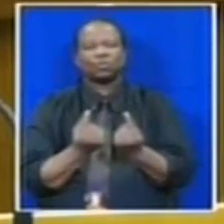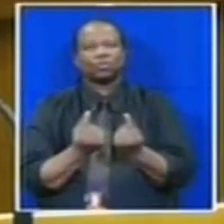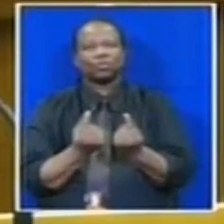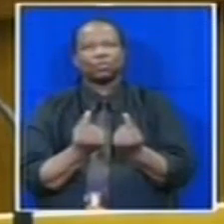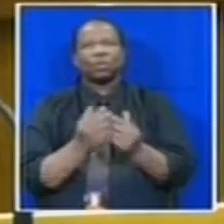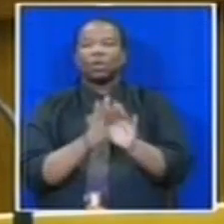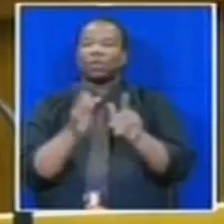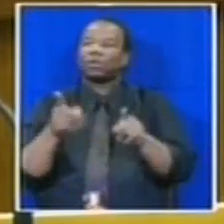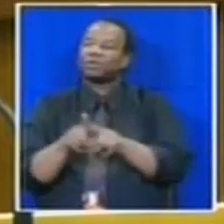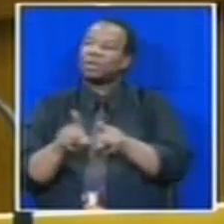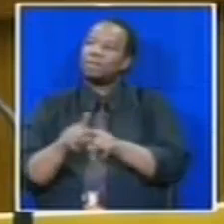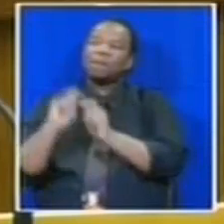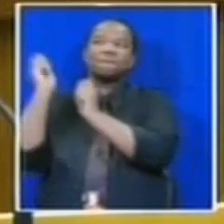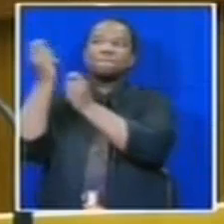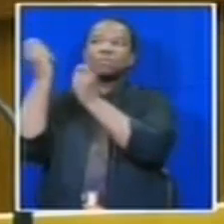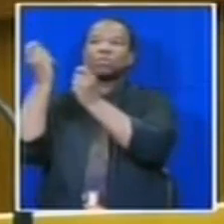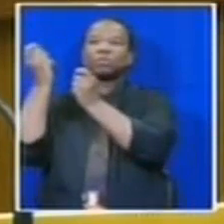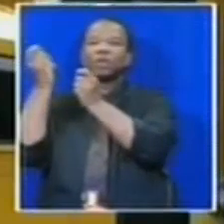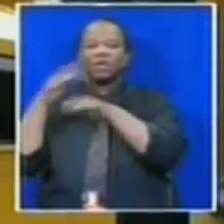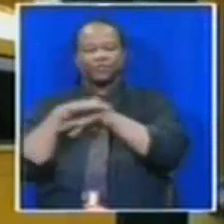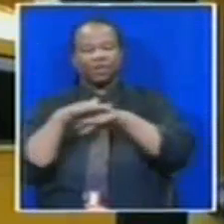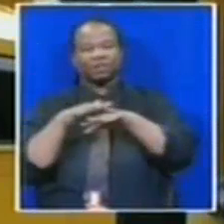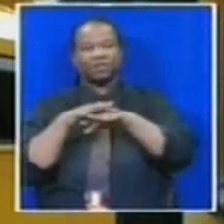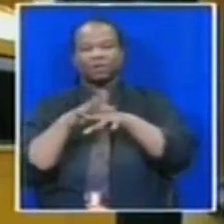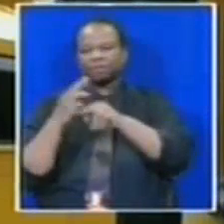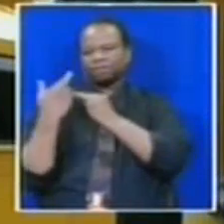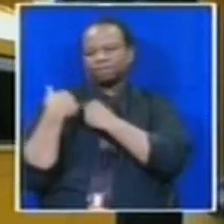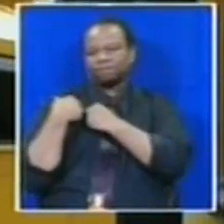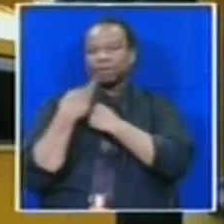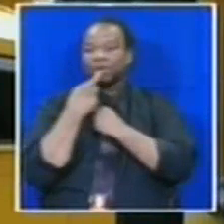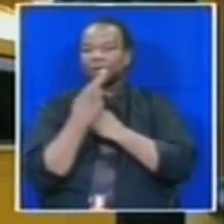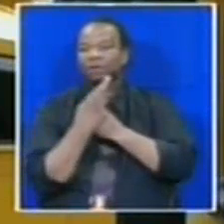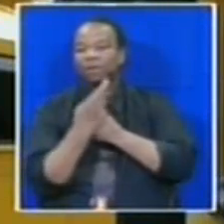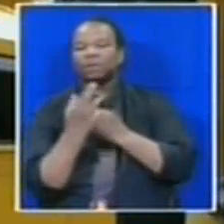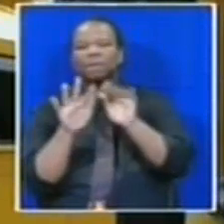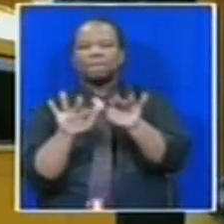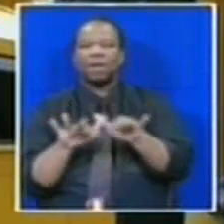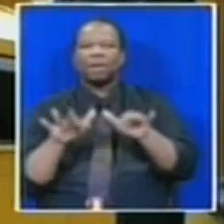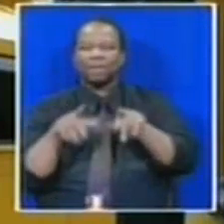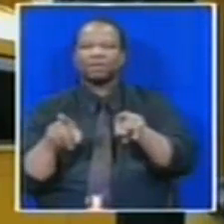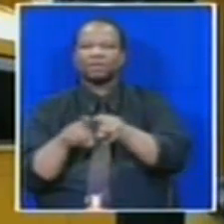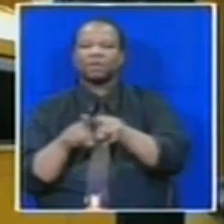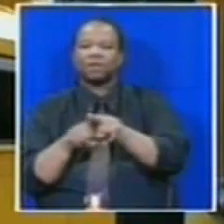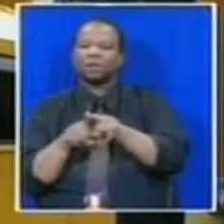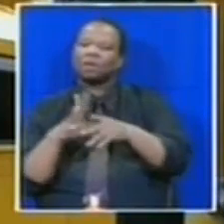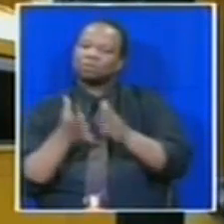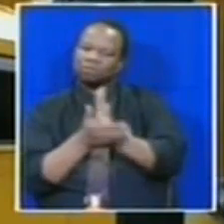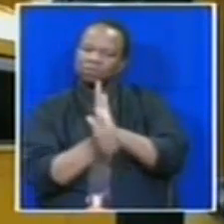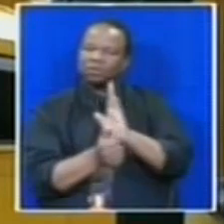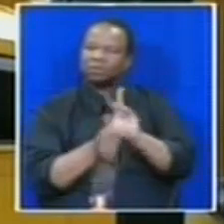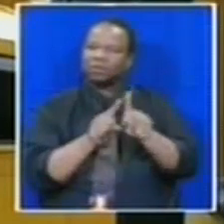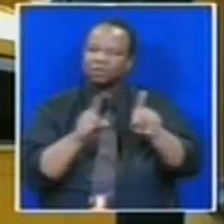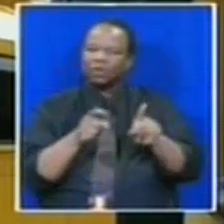the rule of law, transparency, accountability to this Parliament and the public, competitiveness, and value for